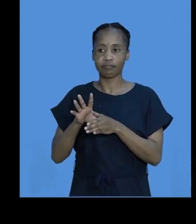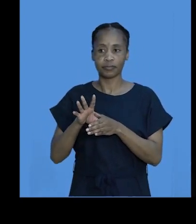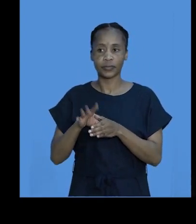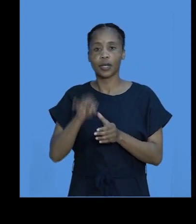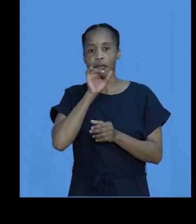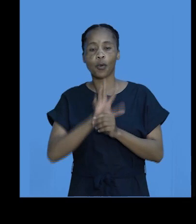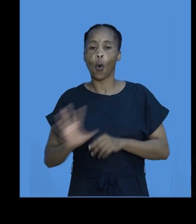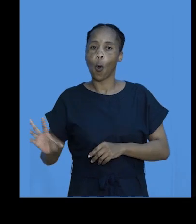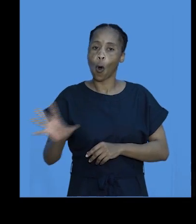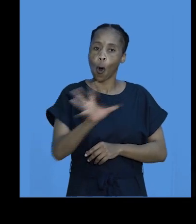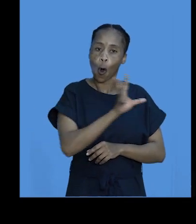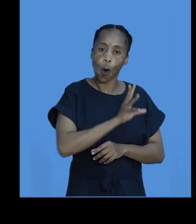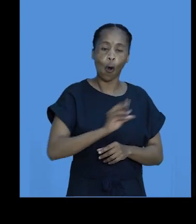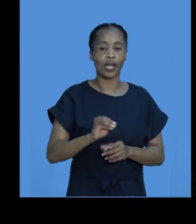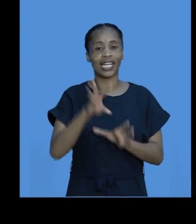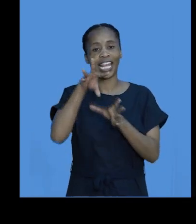called an